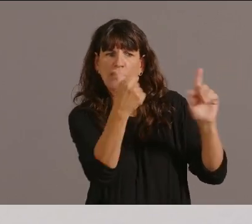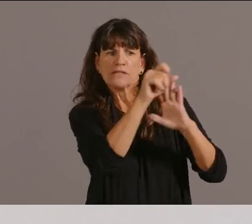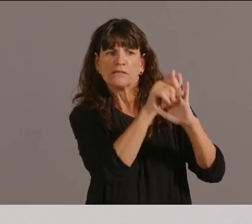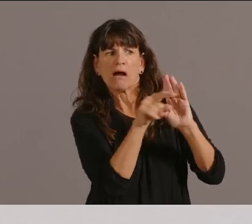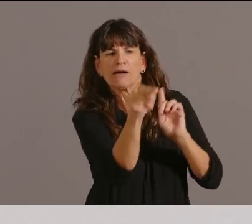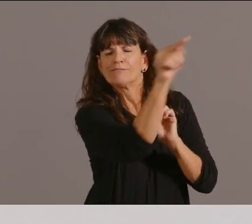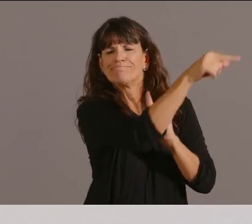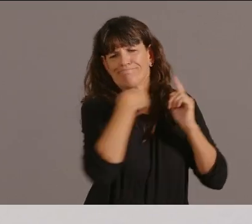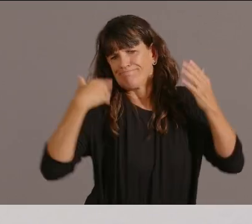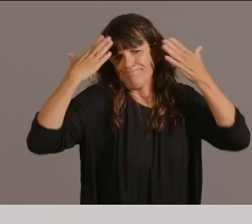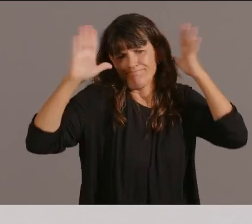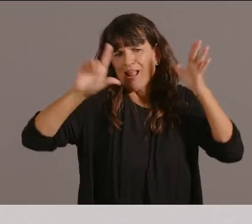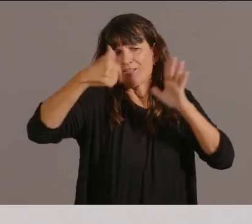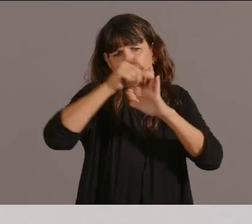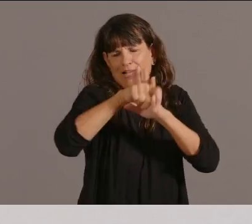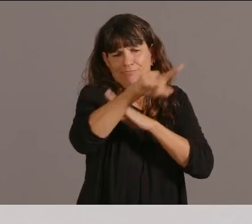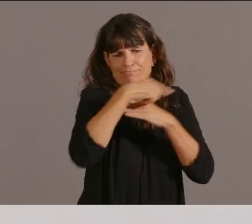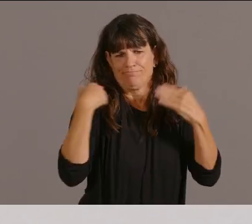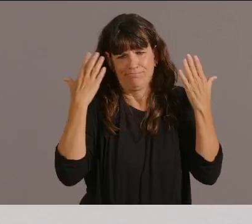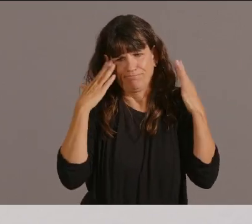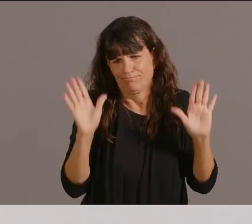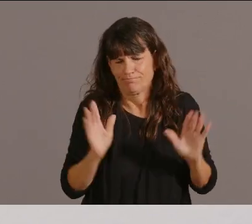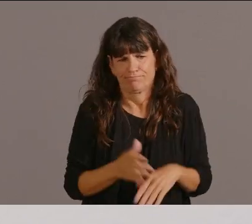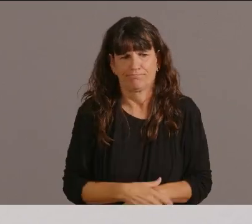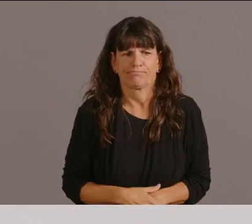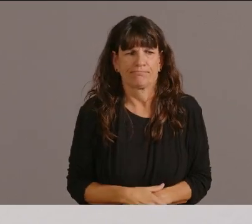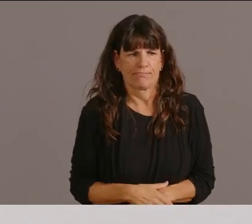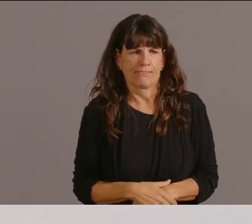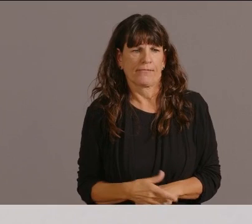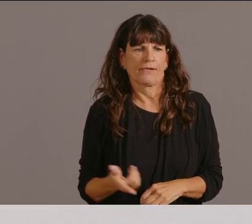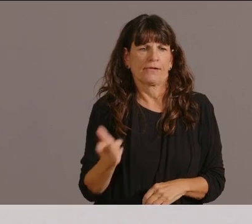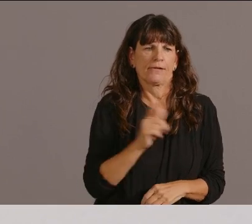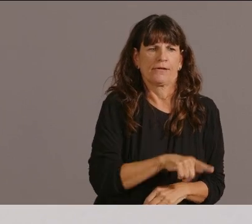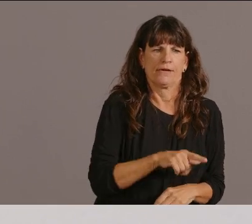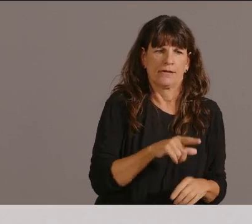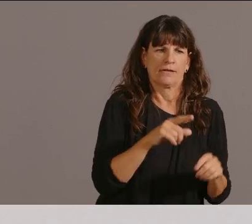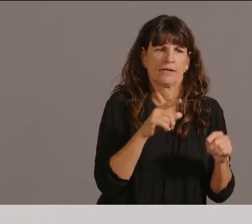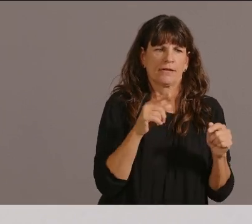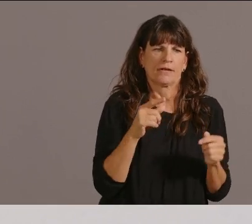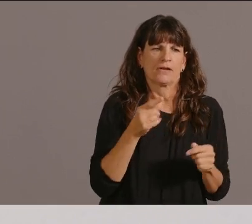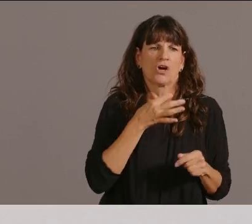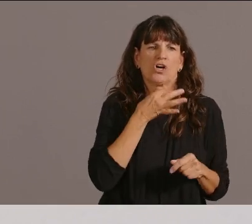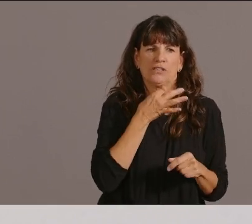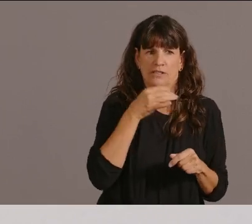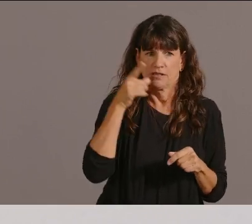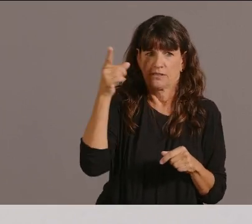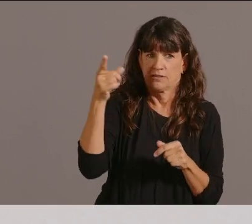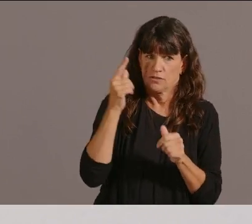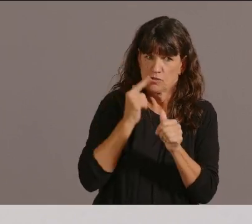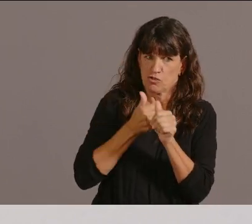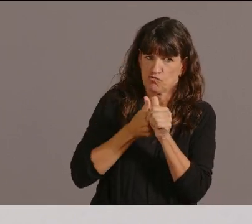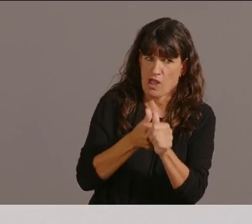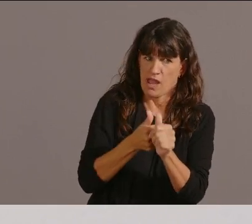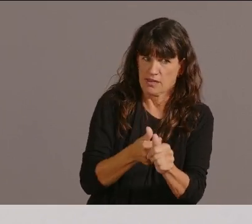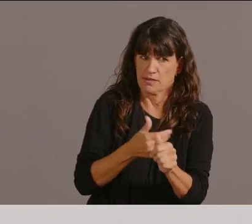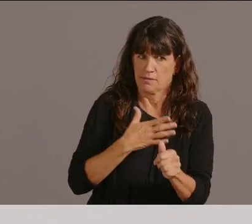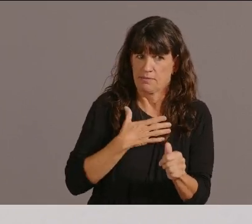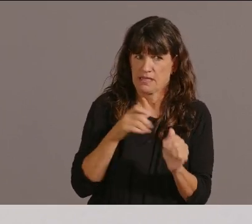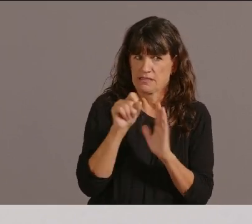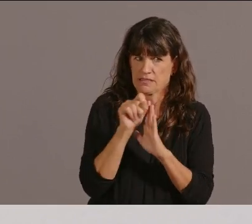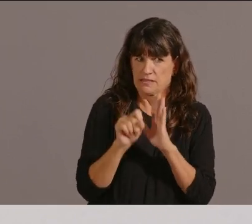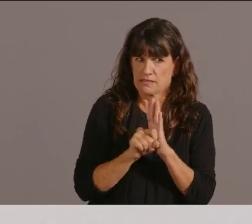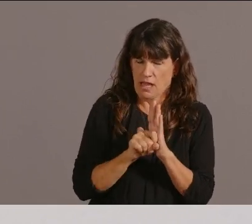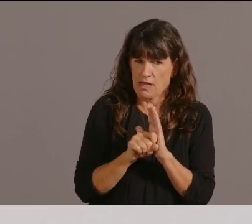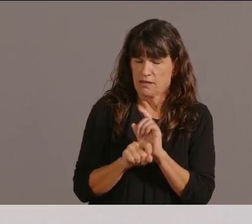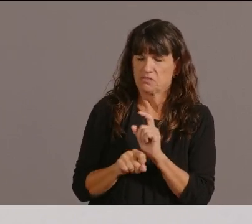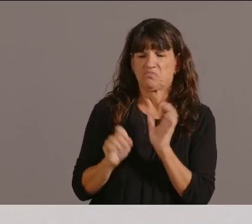curious to see if they were, tracking it on their own or calling you directly. The other question, you said 300,000 doses coming to Arizona